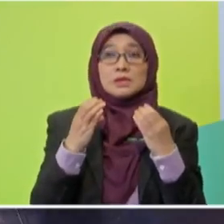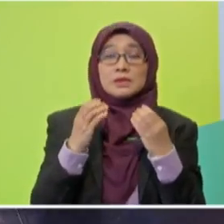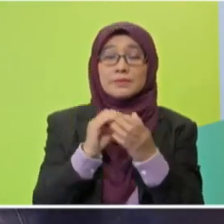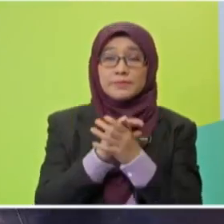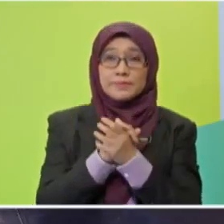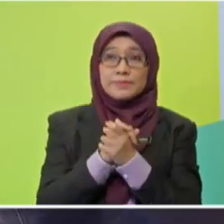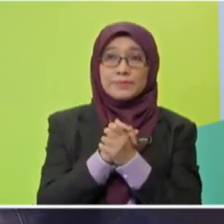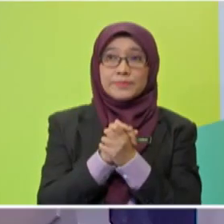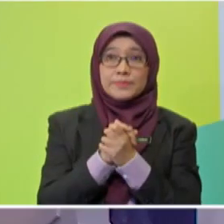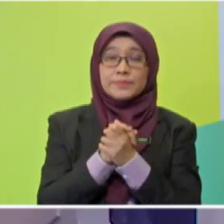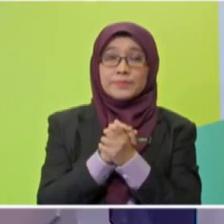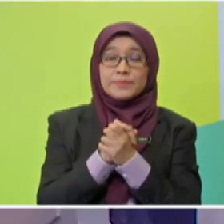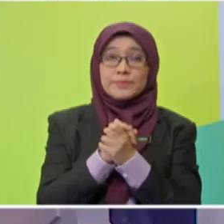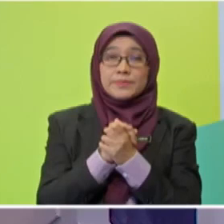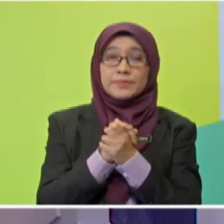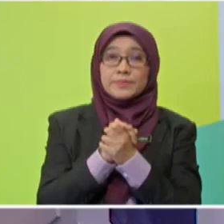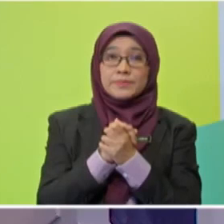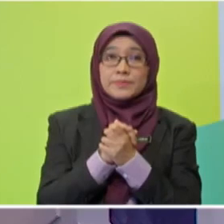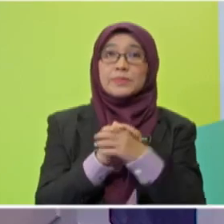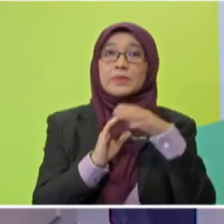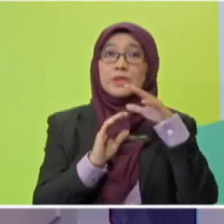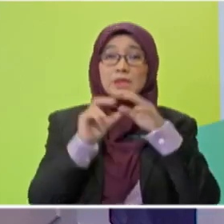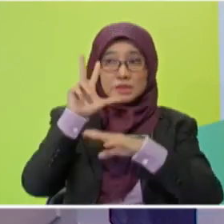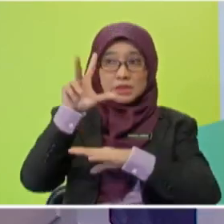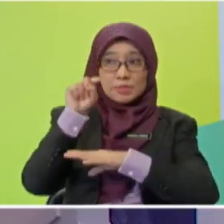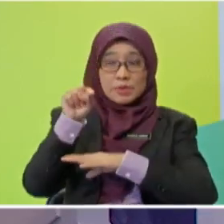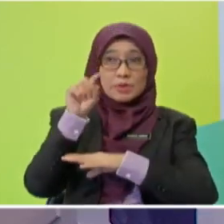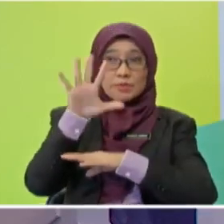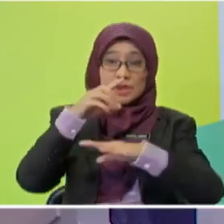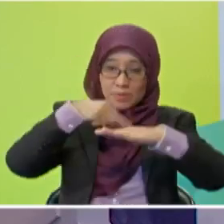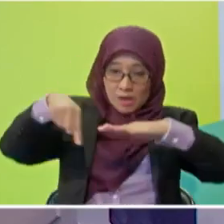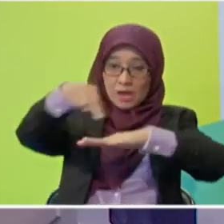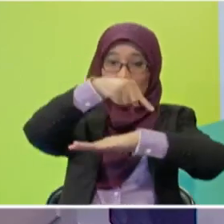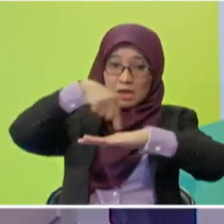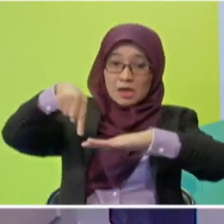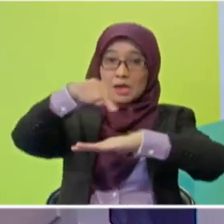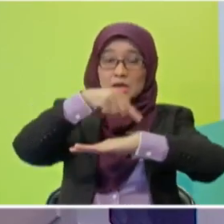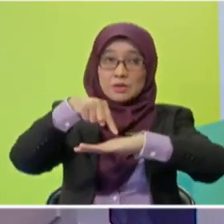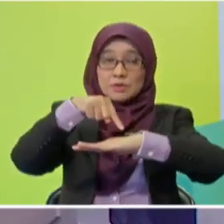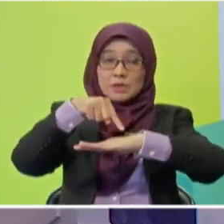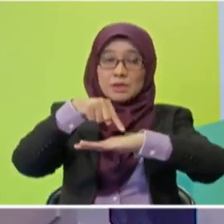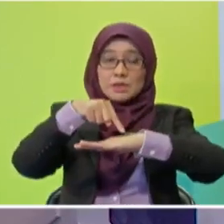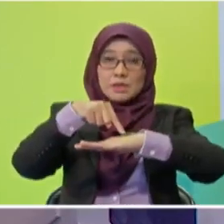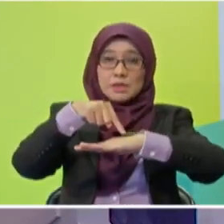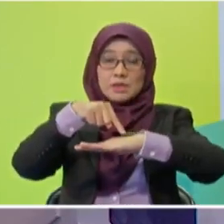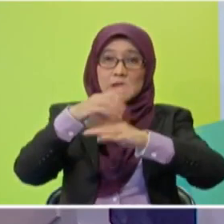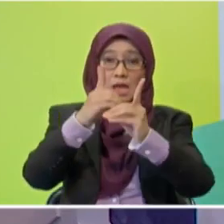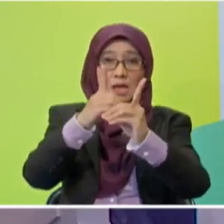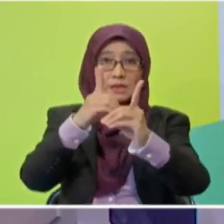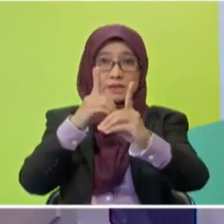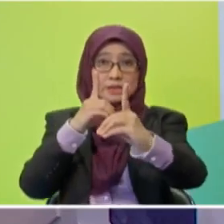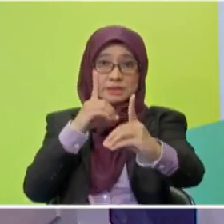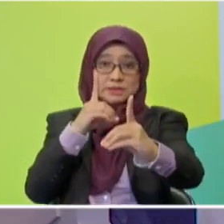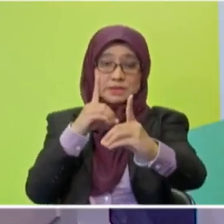give you 3.5 rounds, and then they give each rounds is